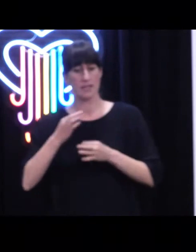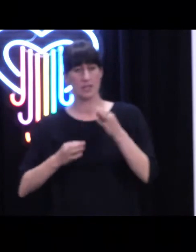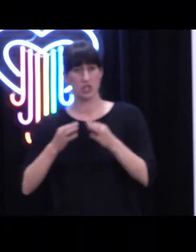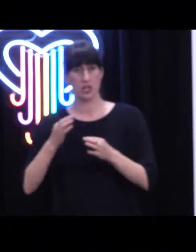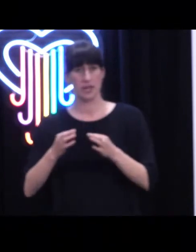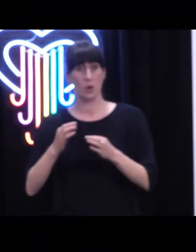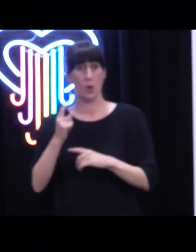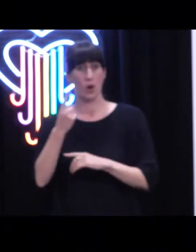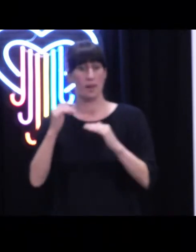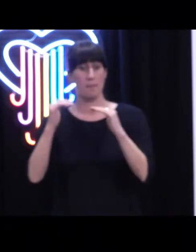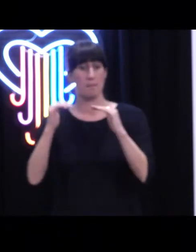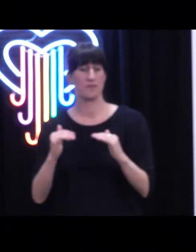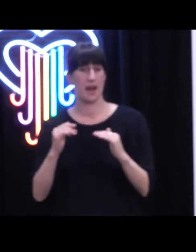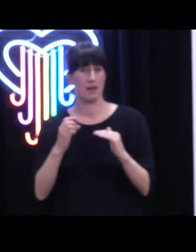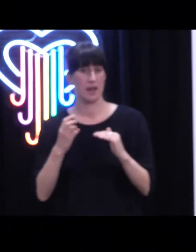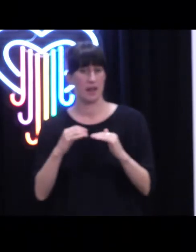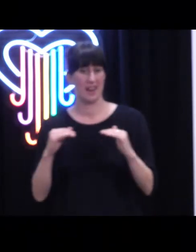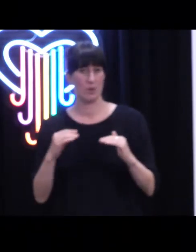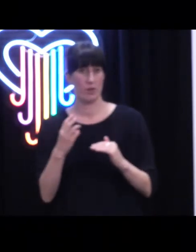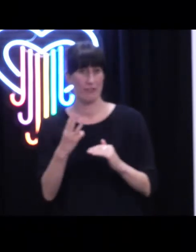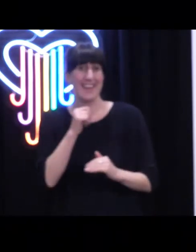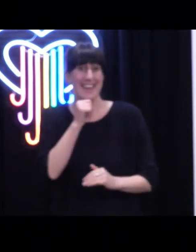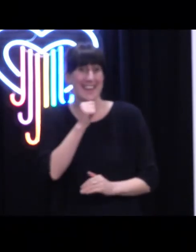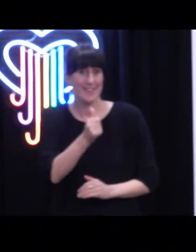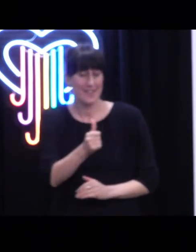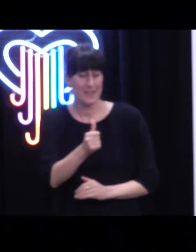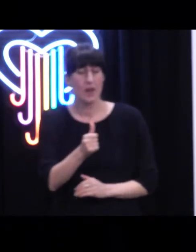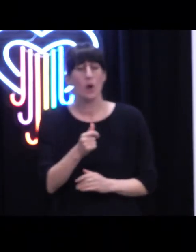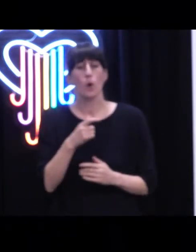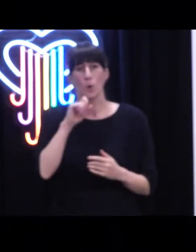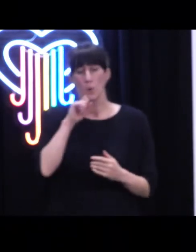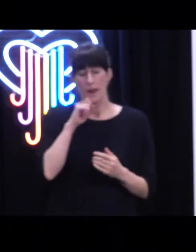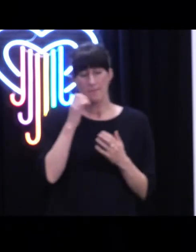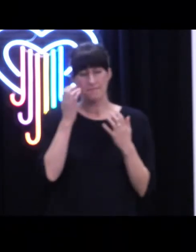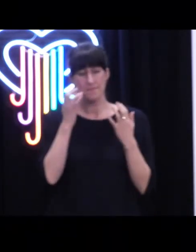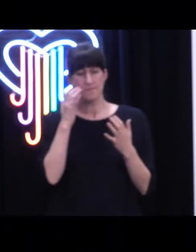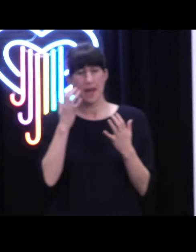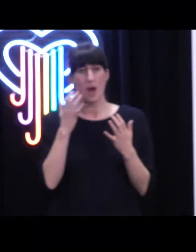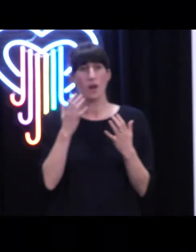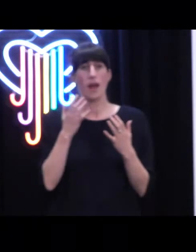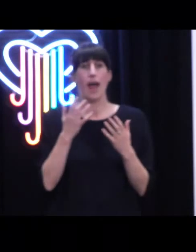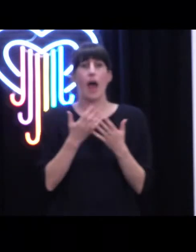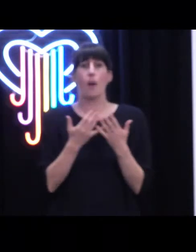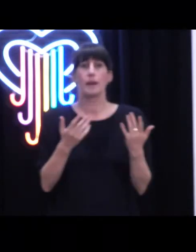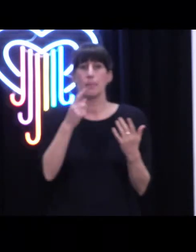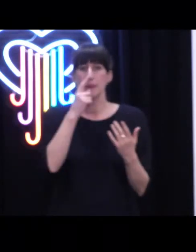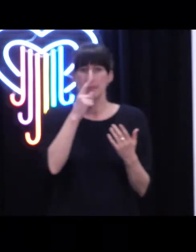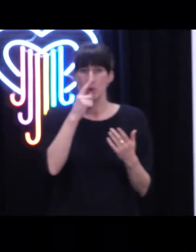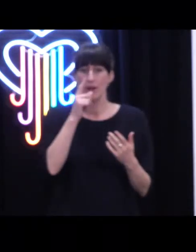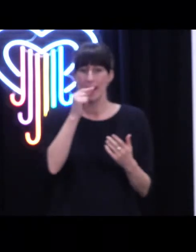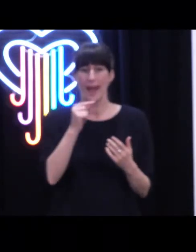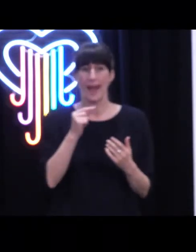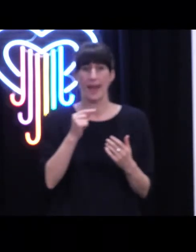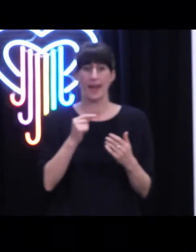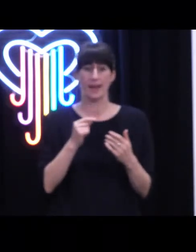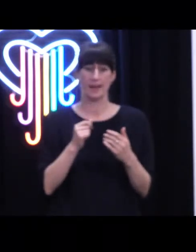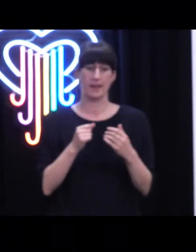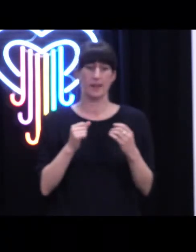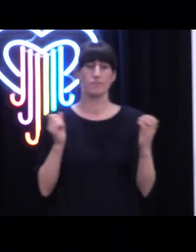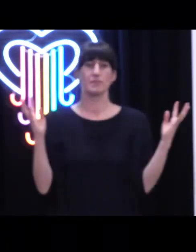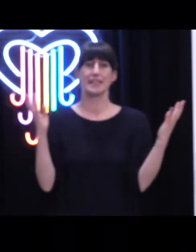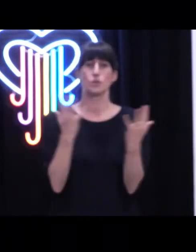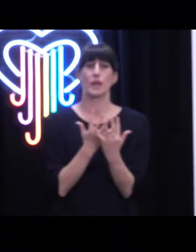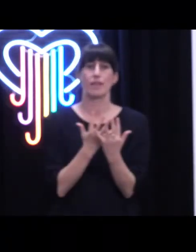specifically an increase in the number of people who can gather together, including in hospitality venues. We anticipate this would be lifted